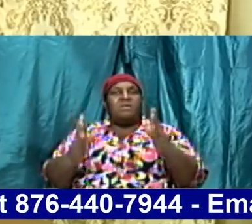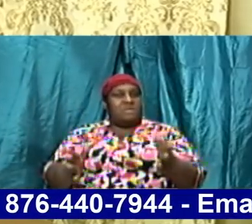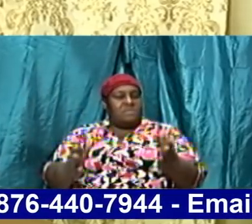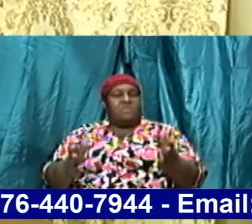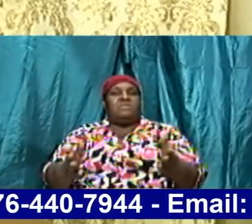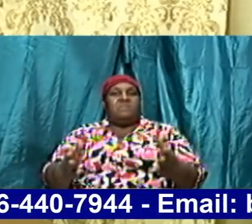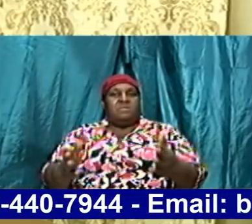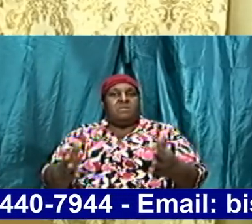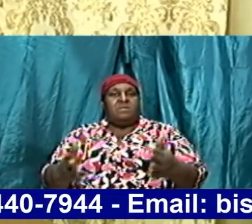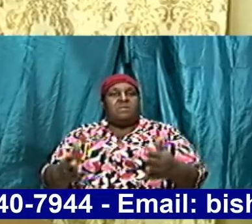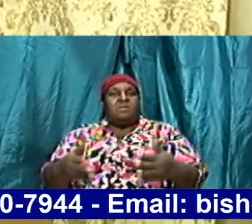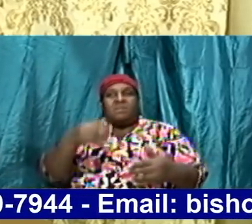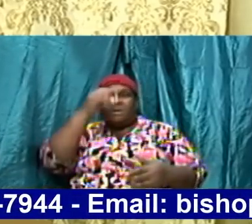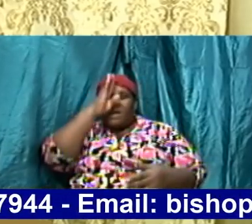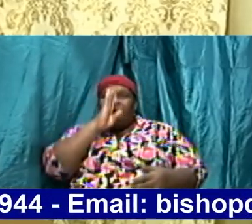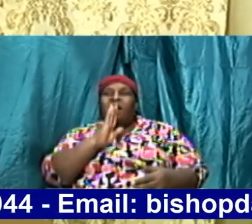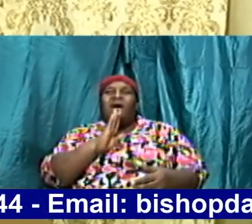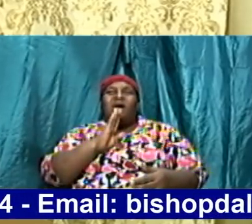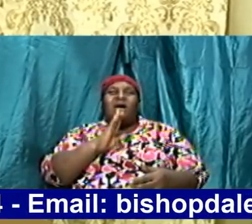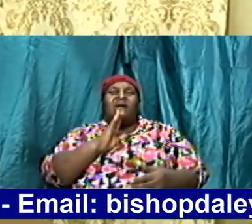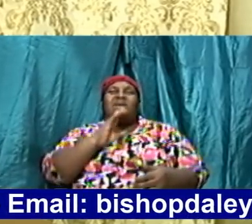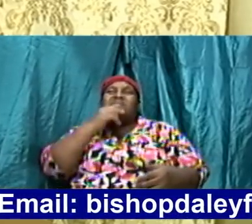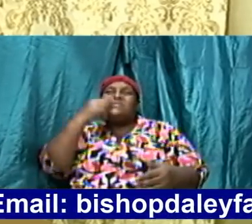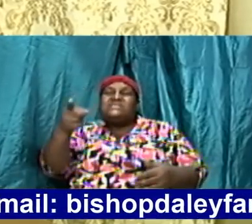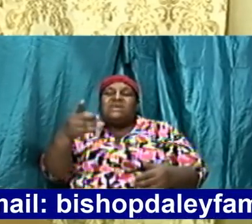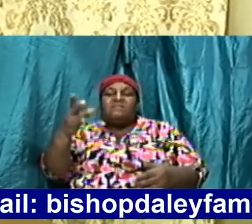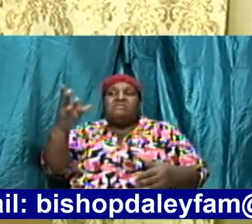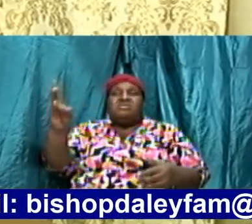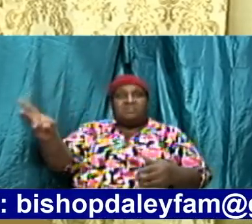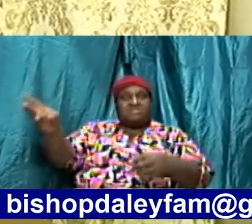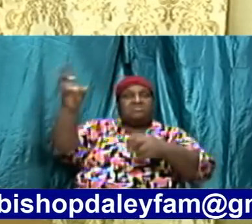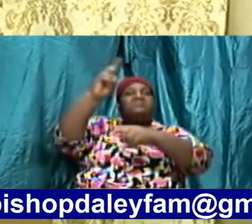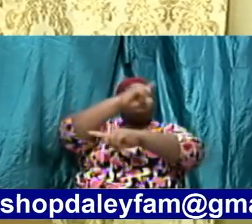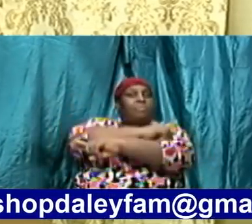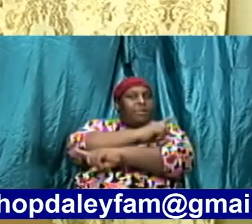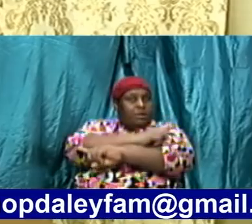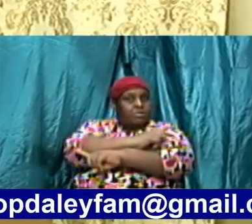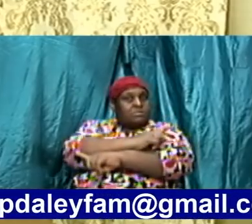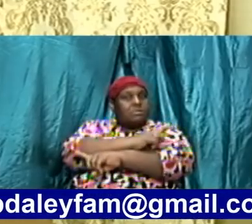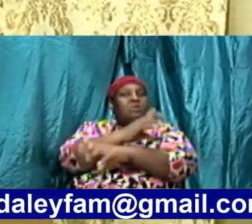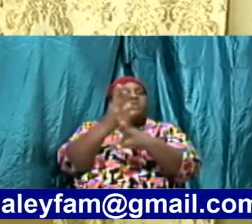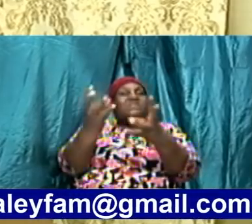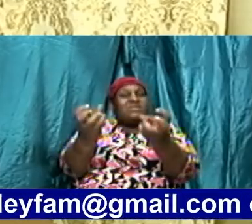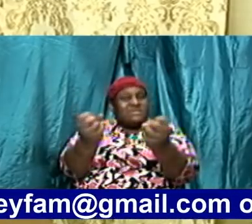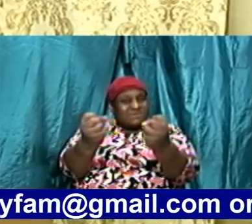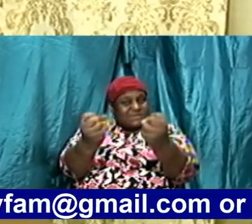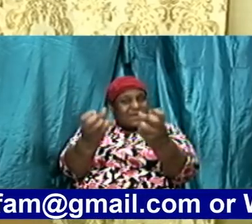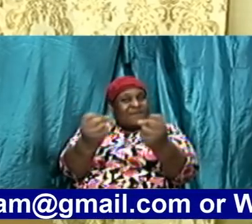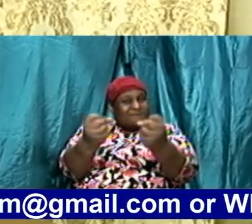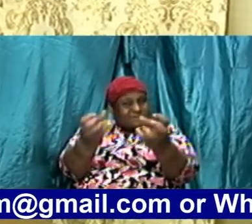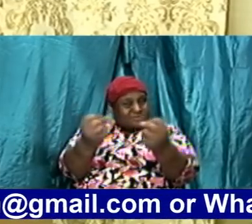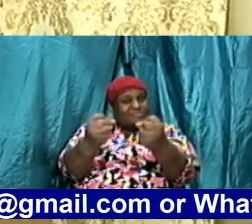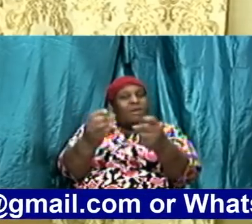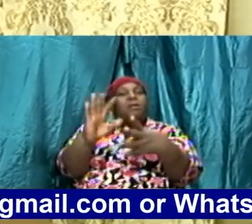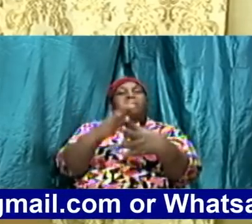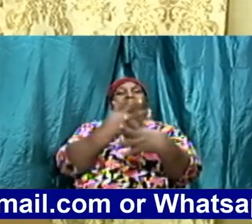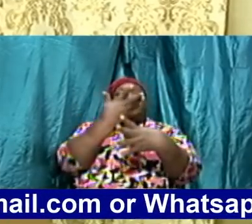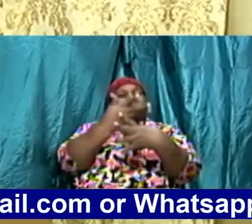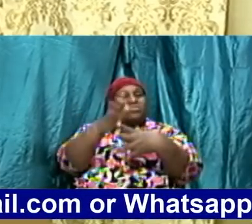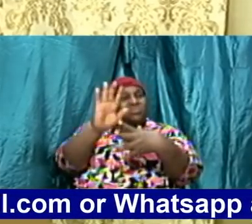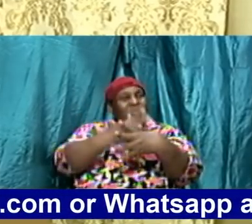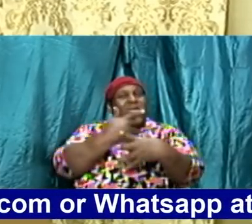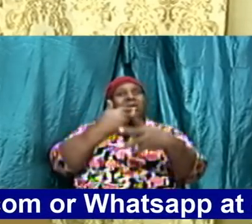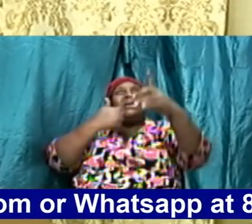In a similar way, God said that the Sabbath was a sign between